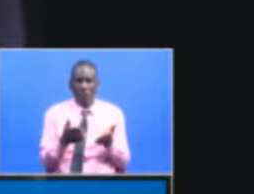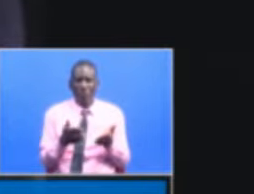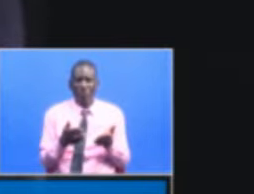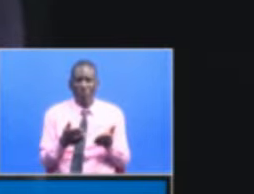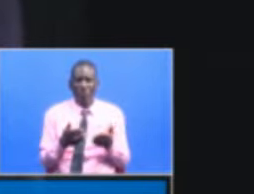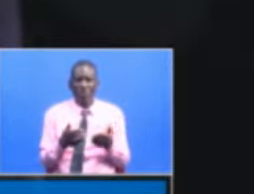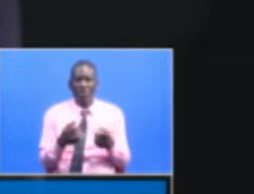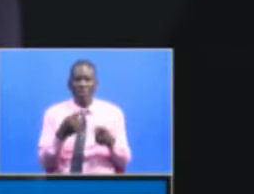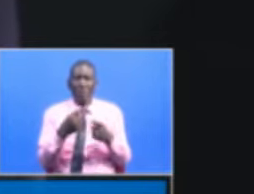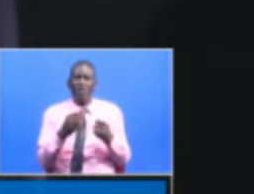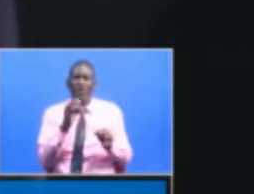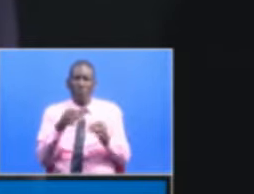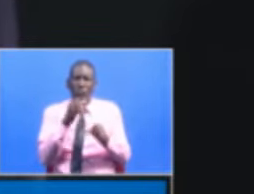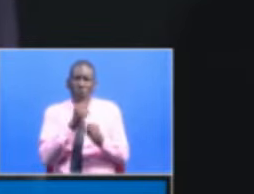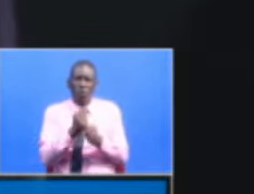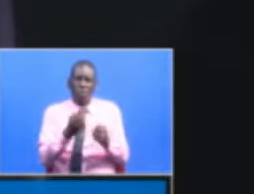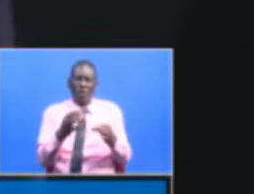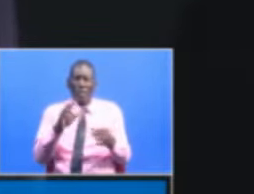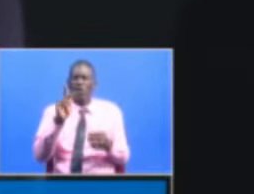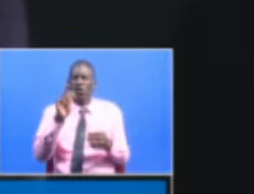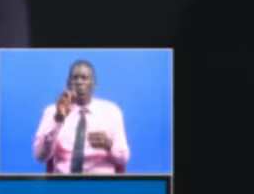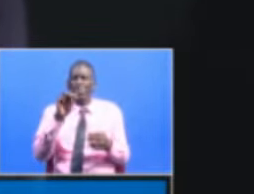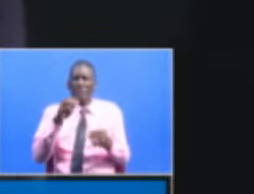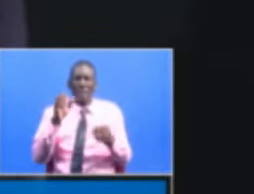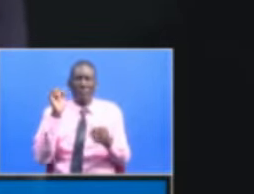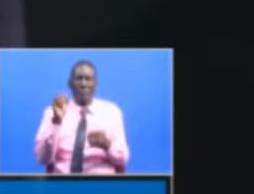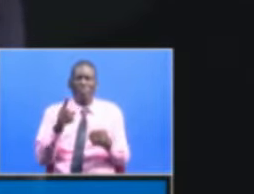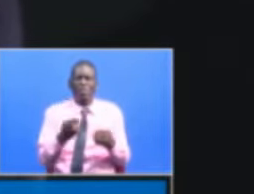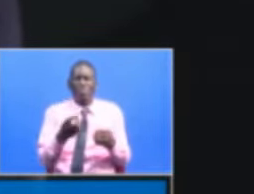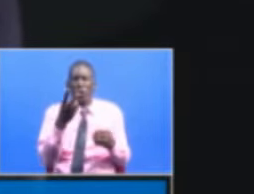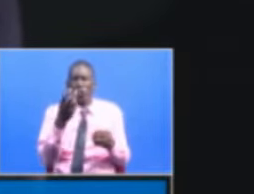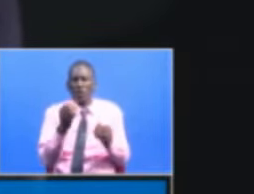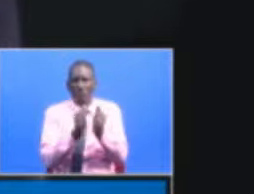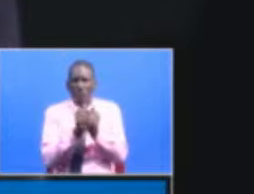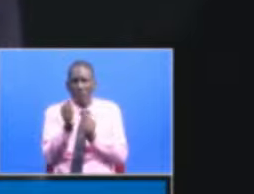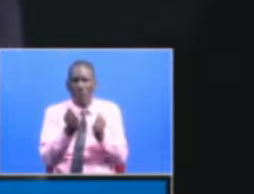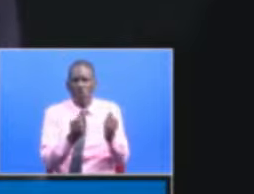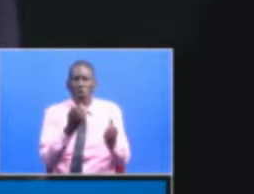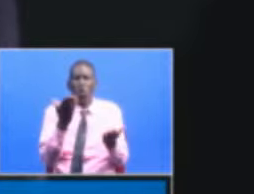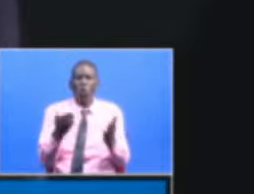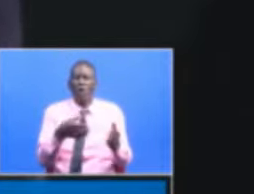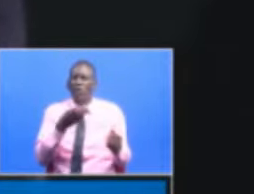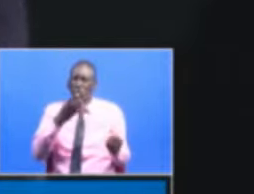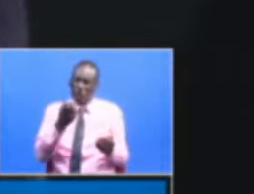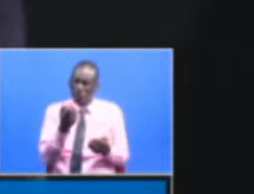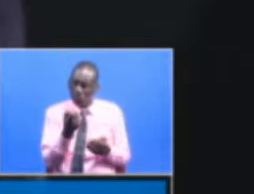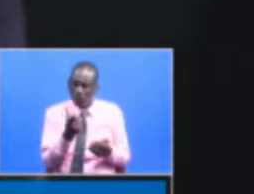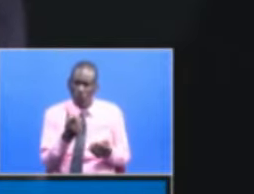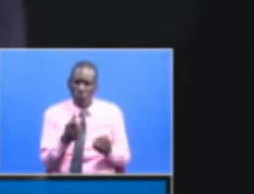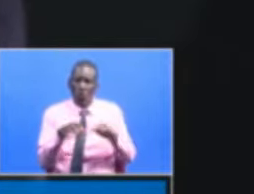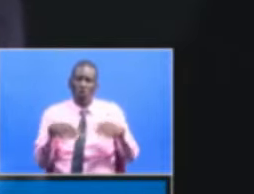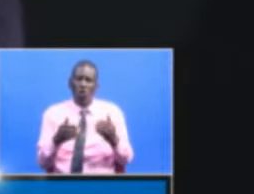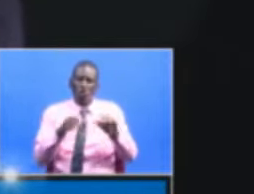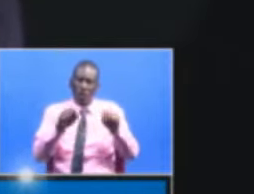it maybe kilometers away, maybe 15, 20 kilometers away, where the water yield is either very low, or you'll find